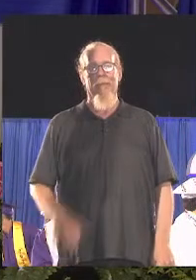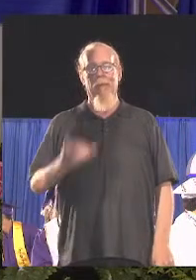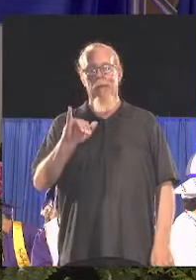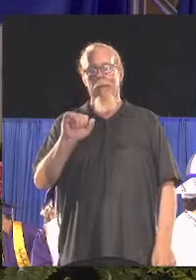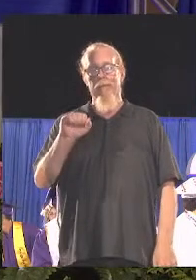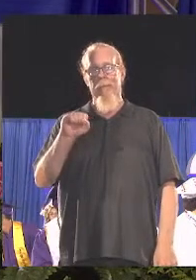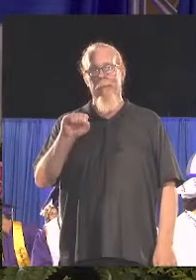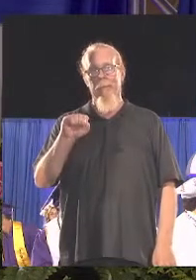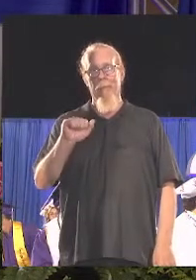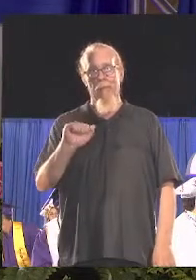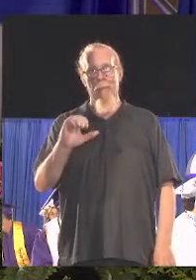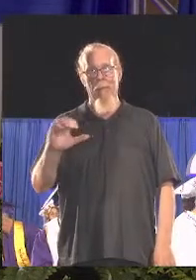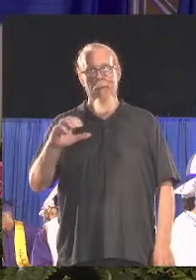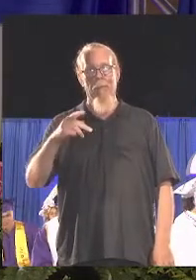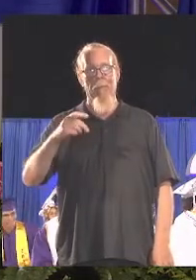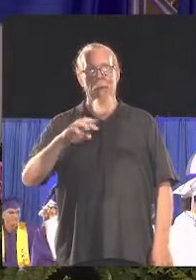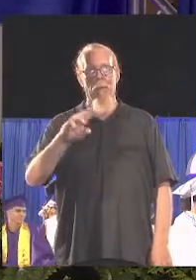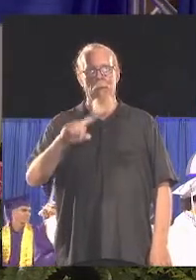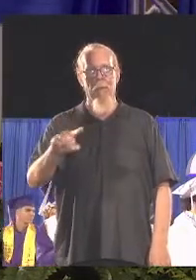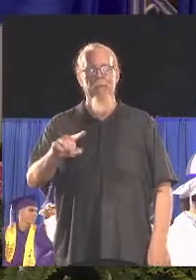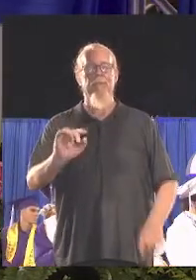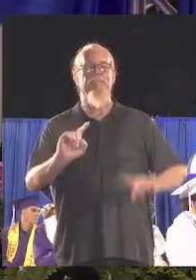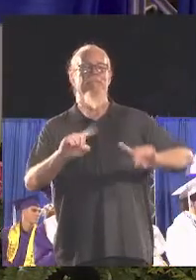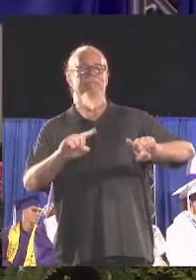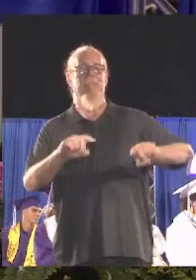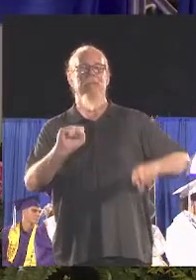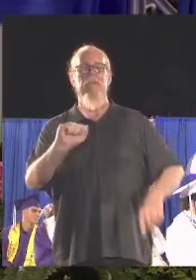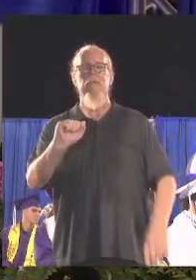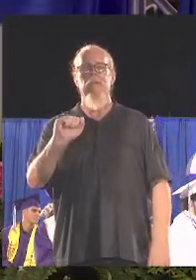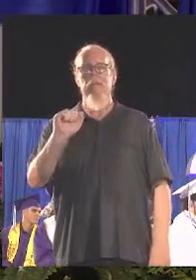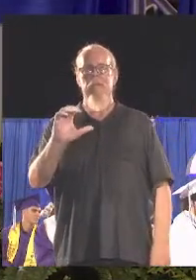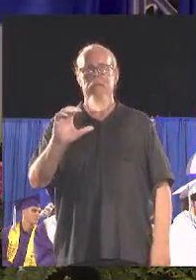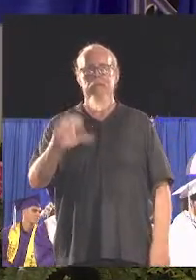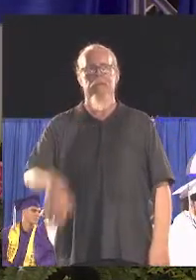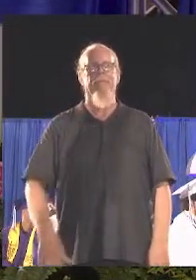Isaac Isaiah Perez, San Antonio College.